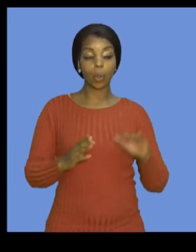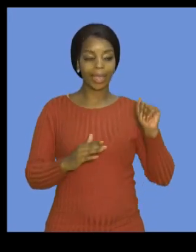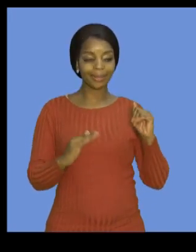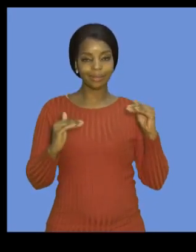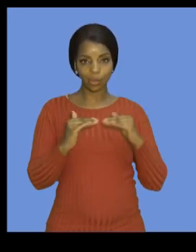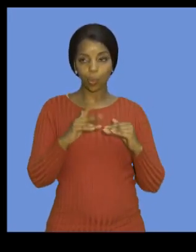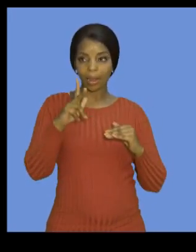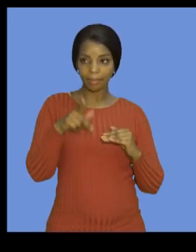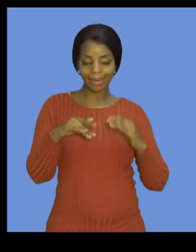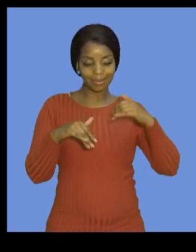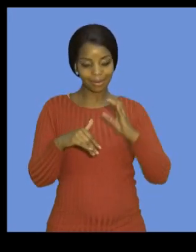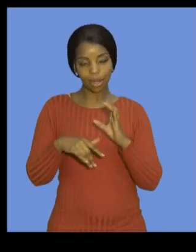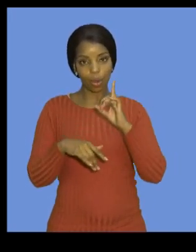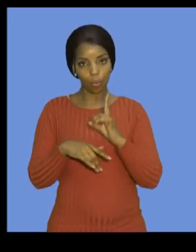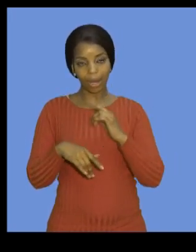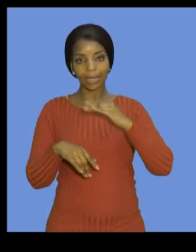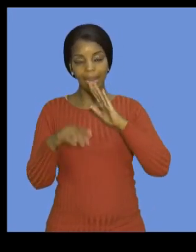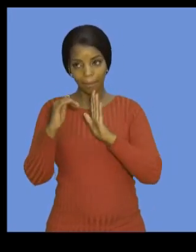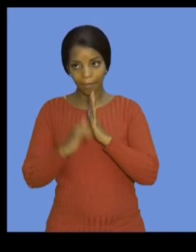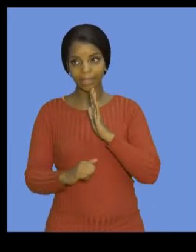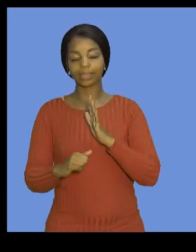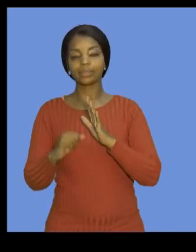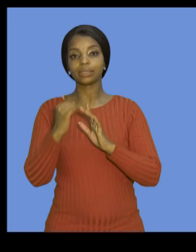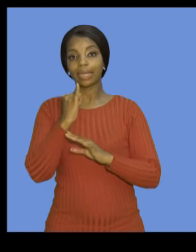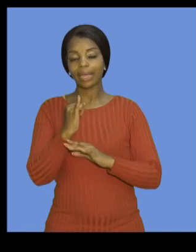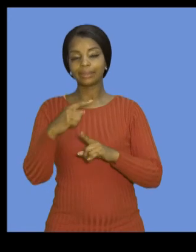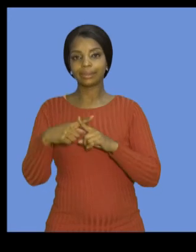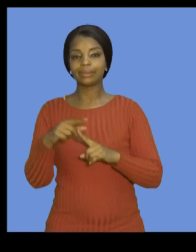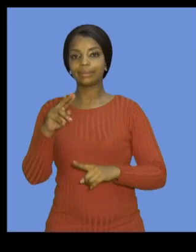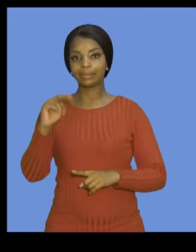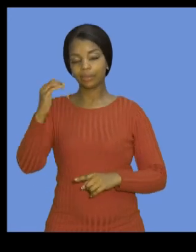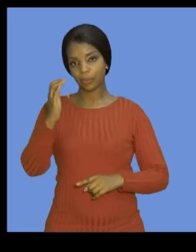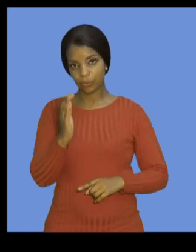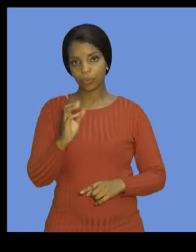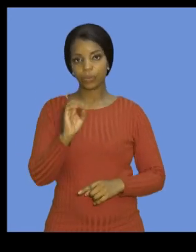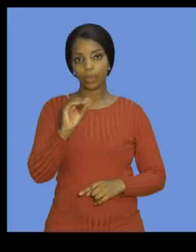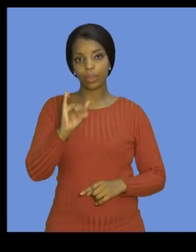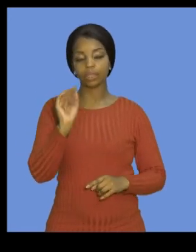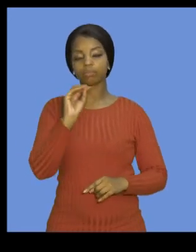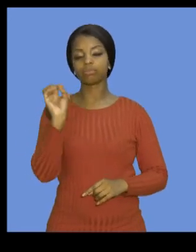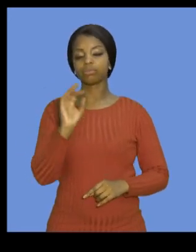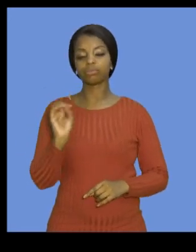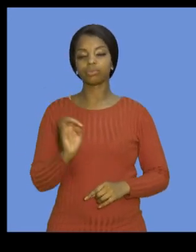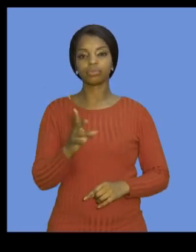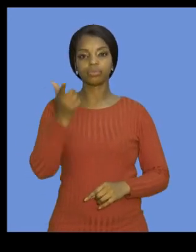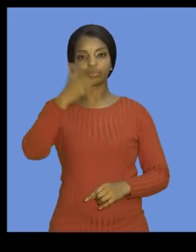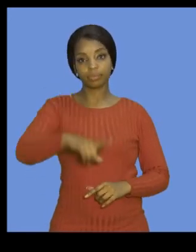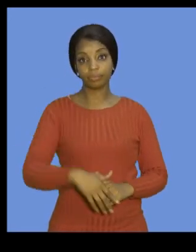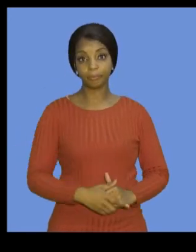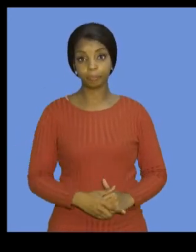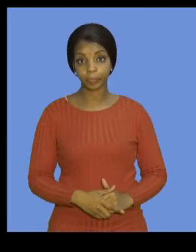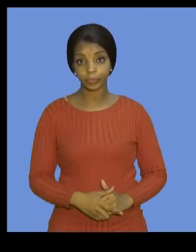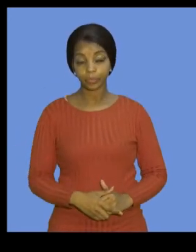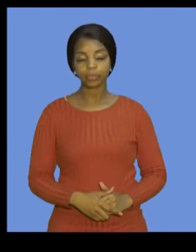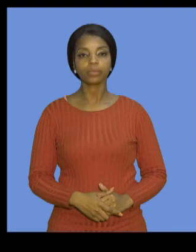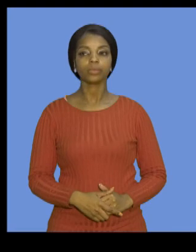times we might miss a substitute where we are trying to find the correct things to do. And then the